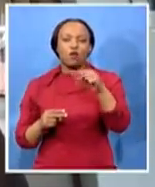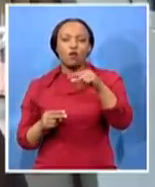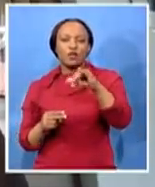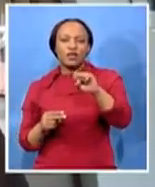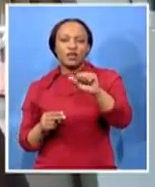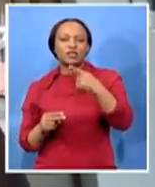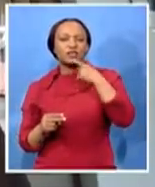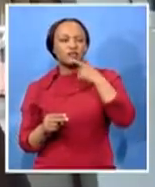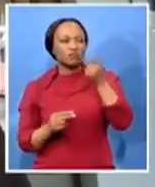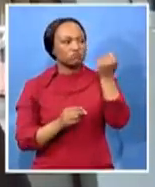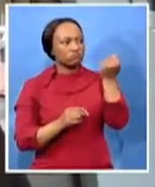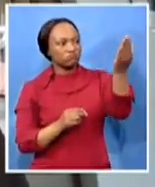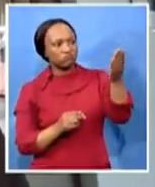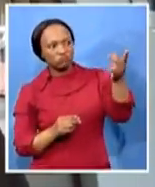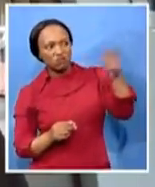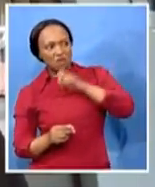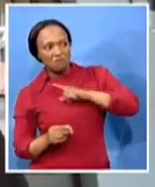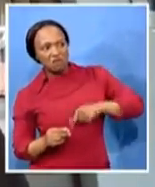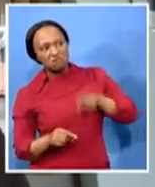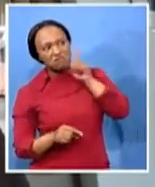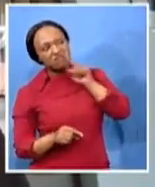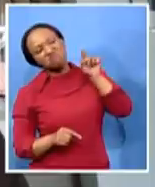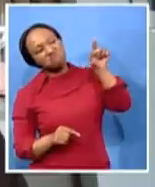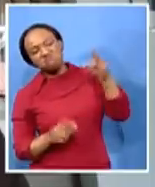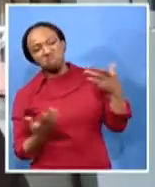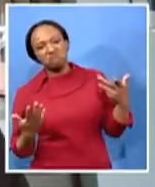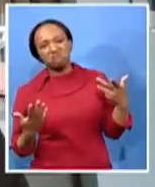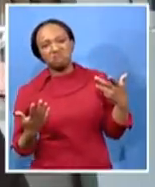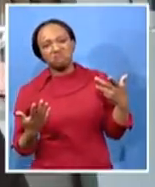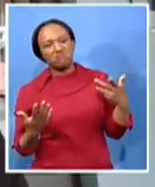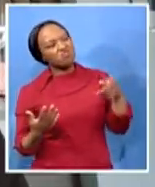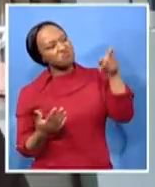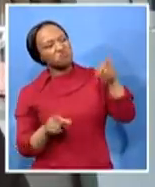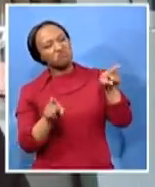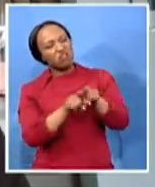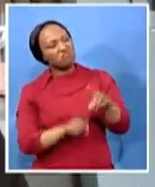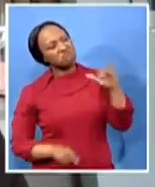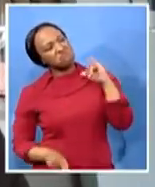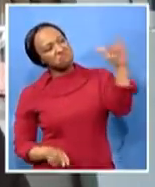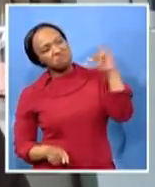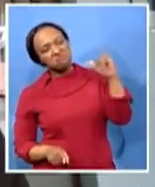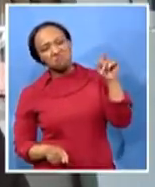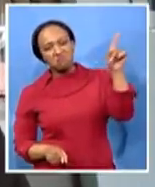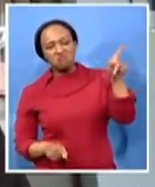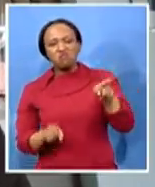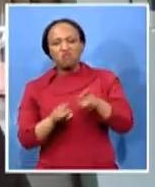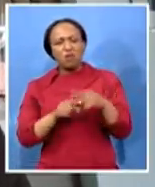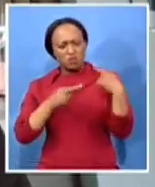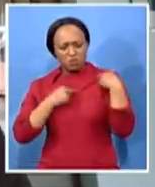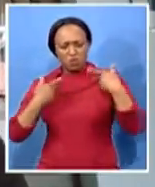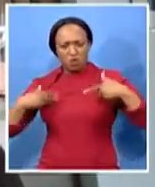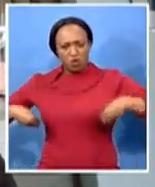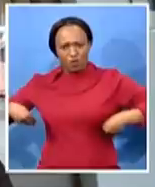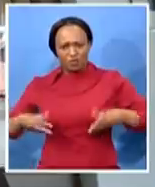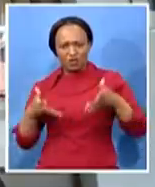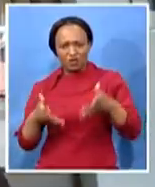yourself. You are equally responsible for where we are, and if others are stepping aside, you must step aside.